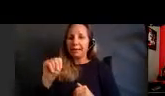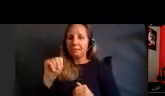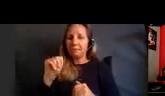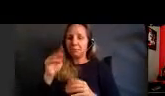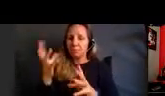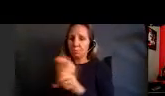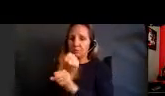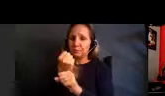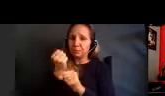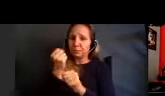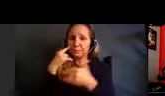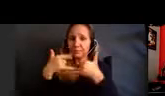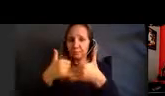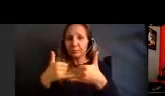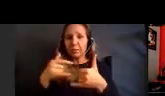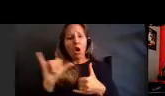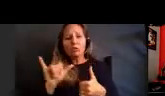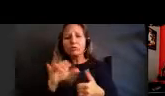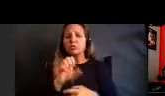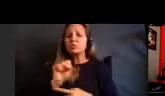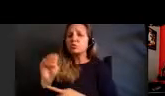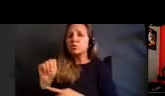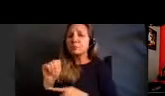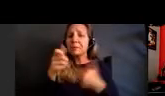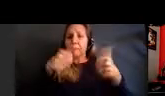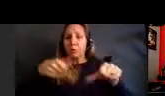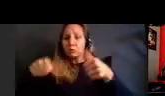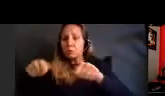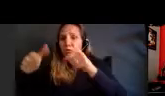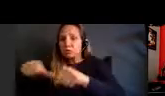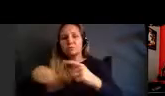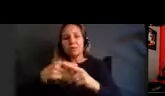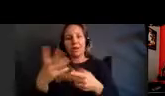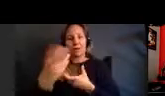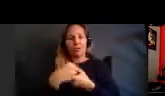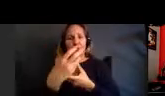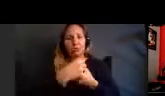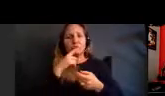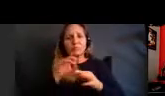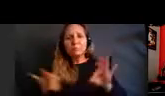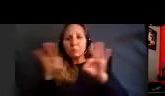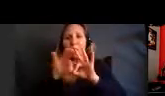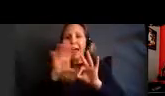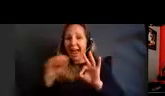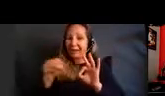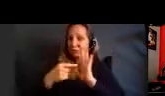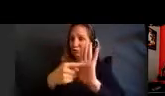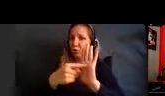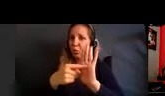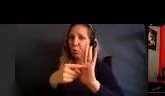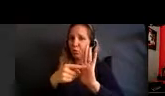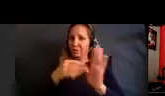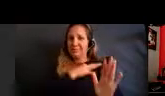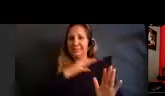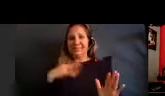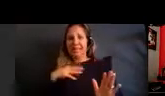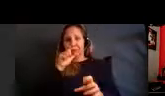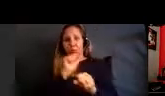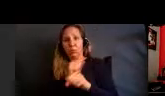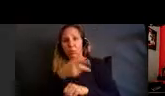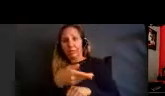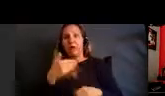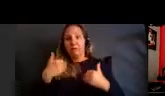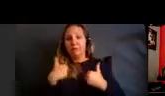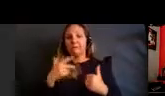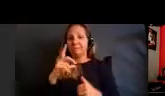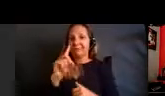social media all the time about why inclusion matters, and they even featured employees with disabilities. So this goes to show you